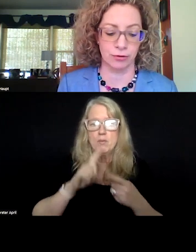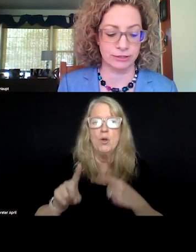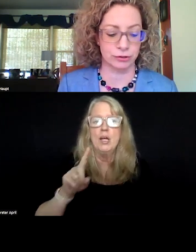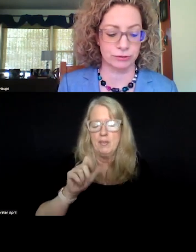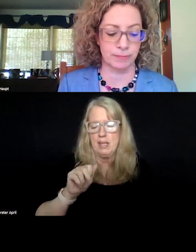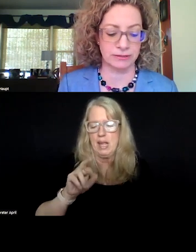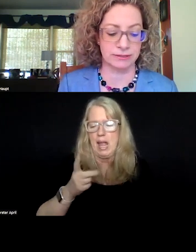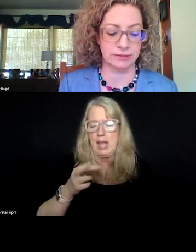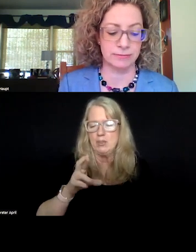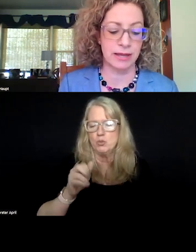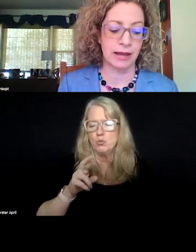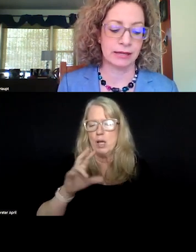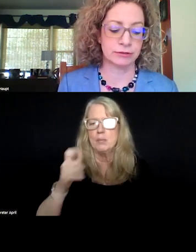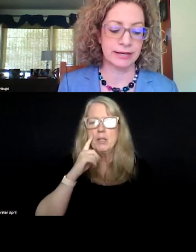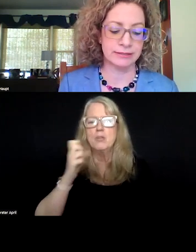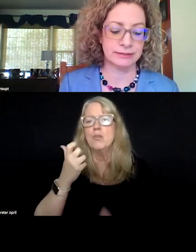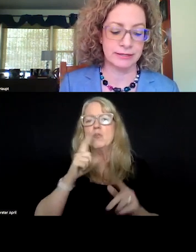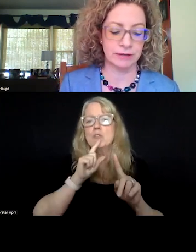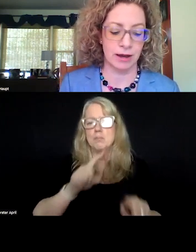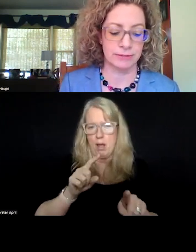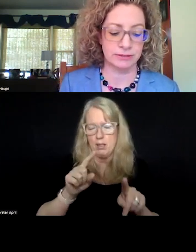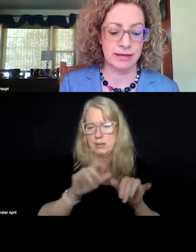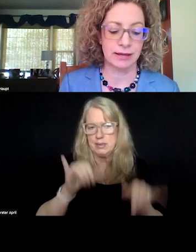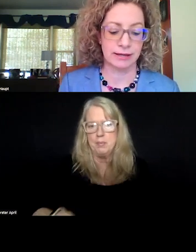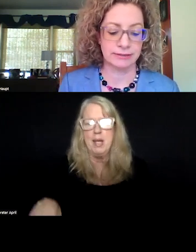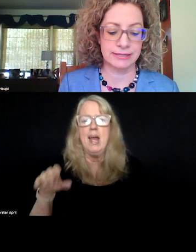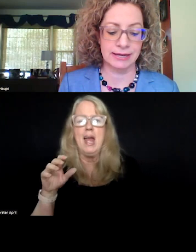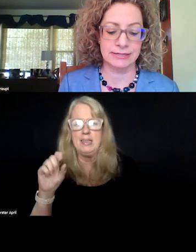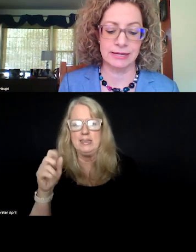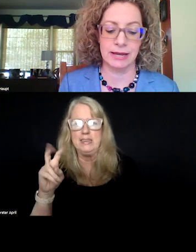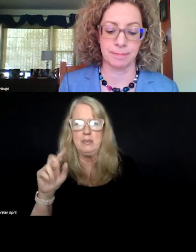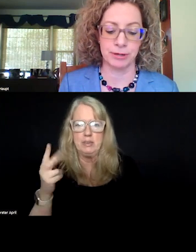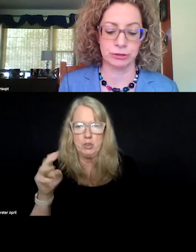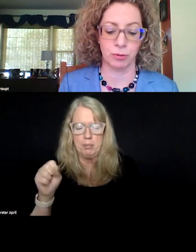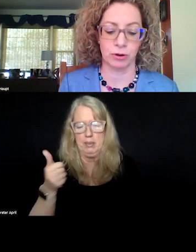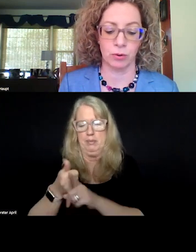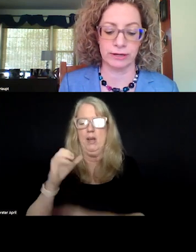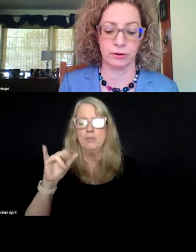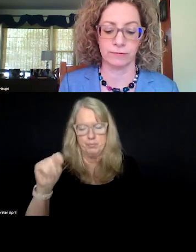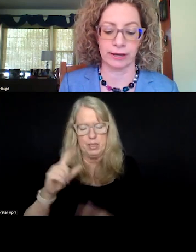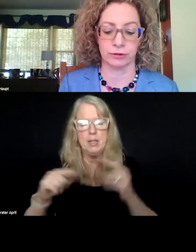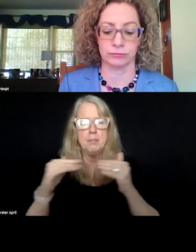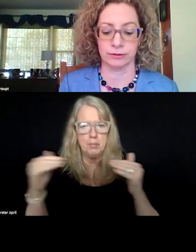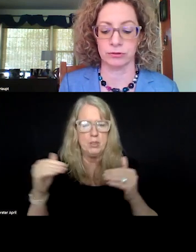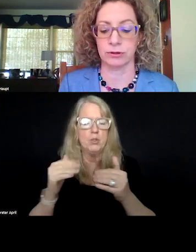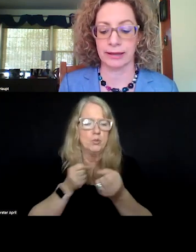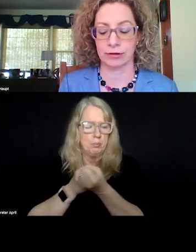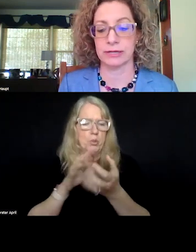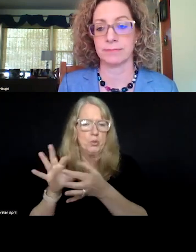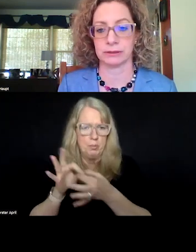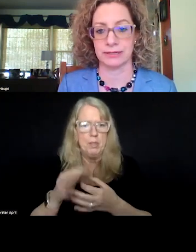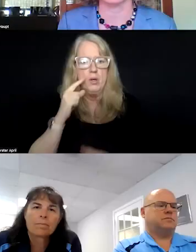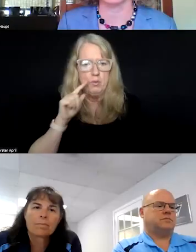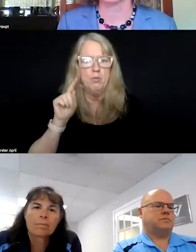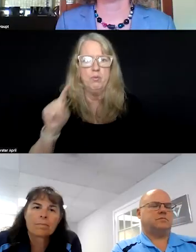County Crisis Response System, and Lieutenant Steve Thomas is CIT and Peer Support Coordinator for Anne Arundel